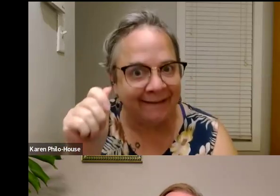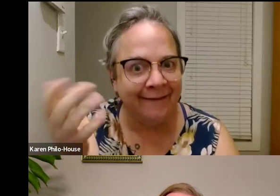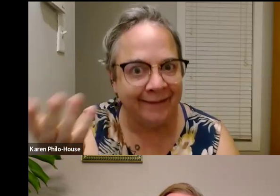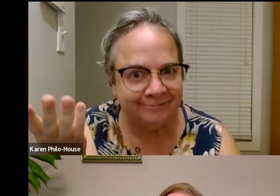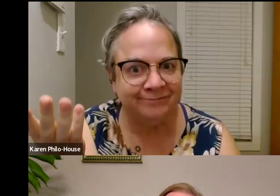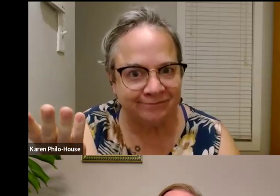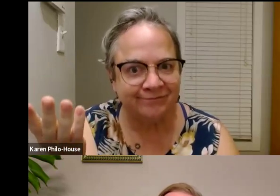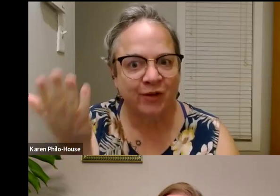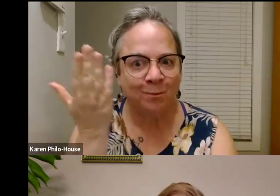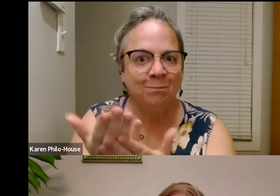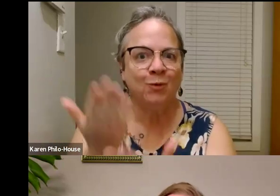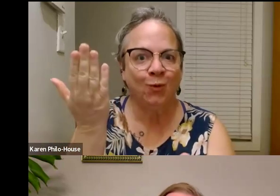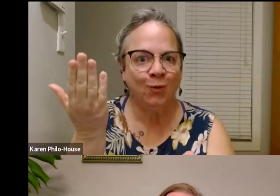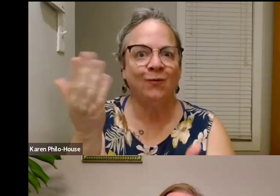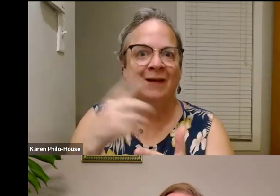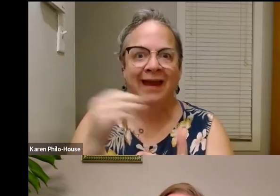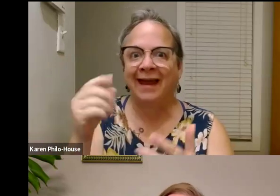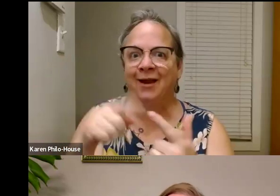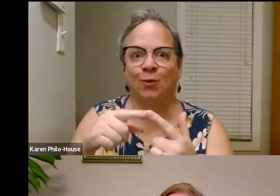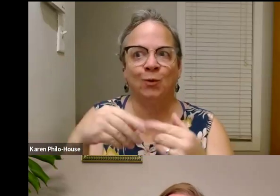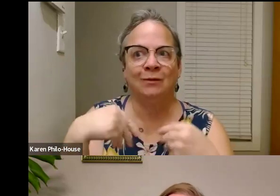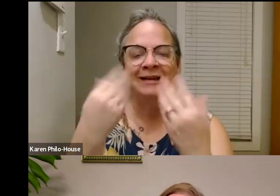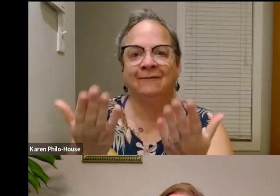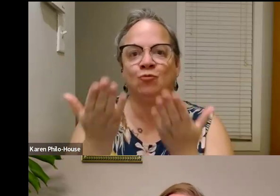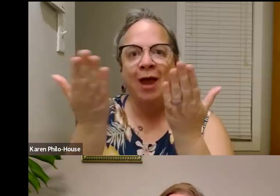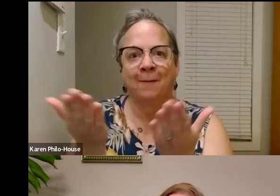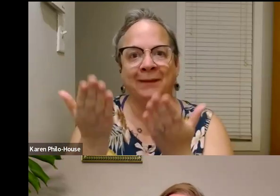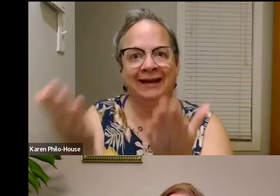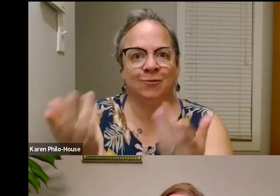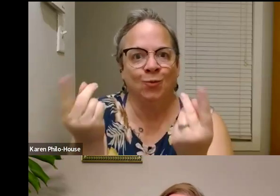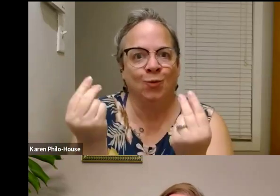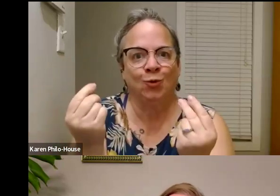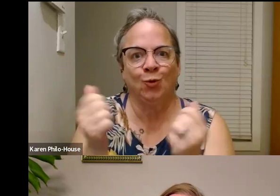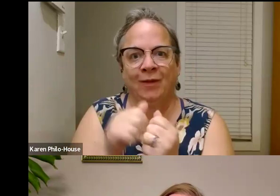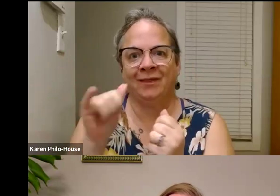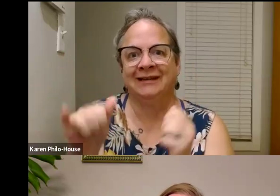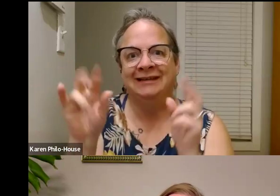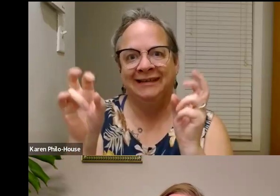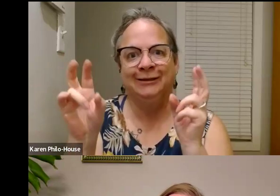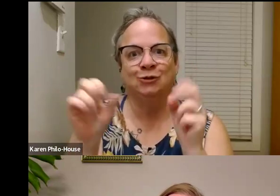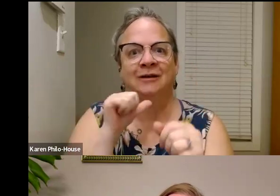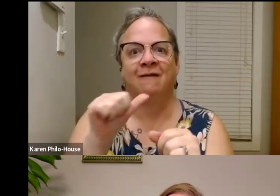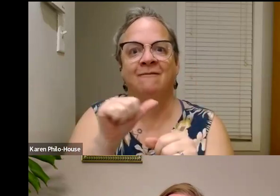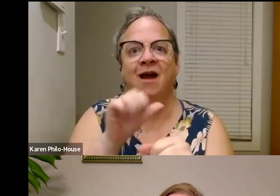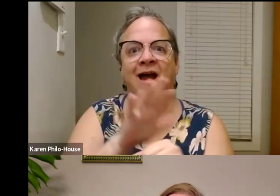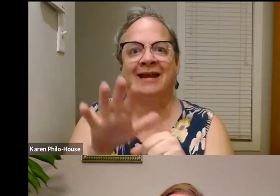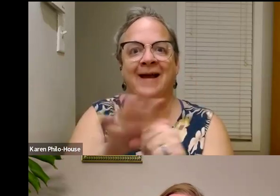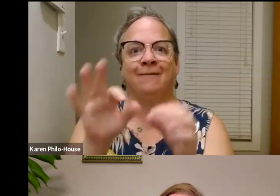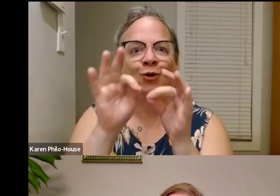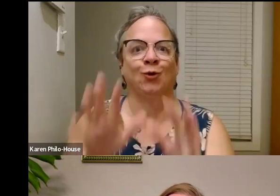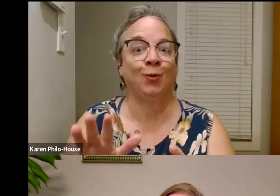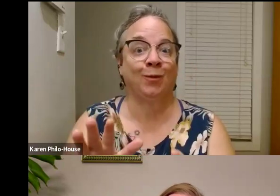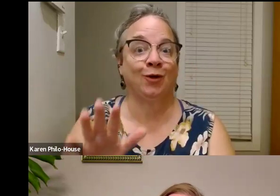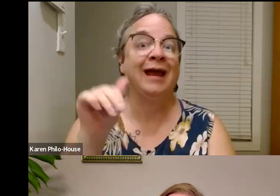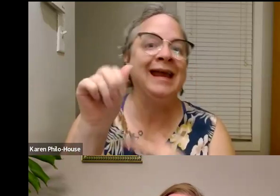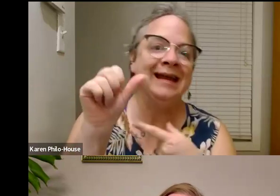actually to collect data on that, to prove the need and to provide recommendations on what to do moving forward with